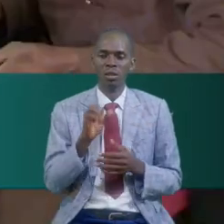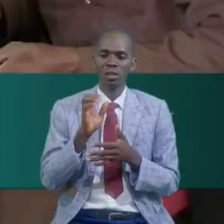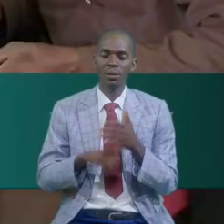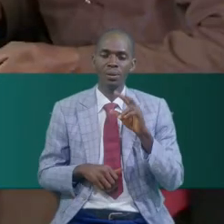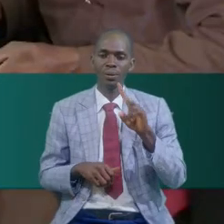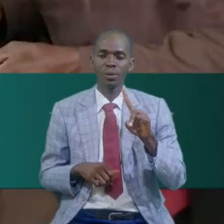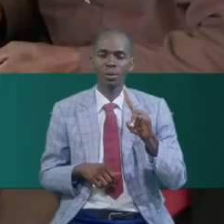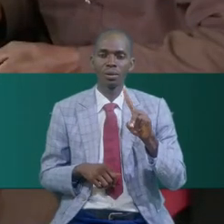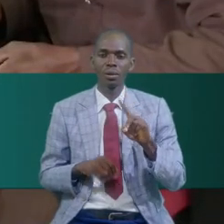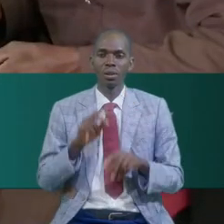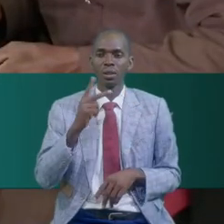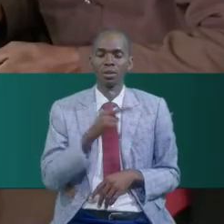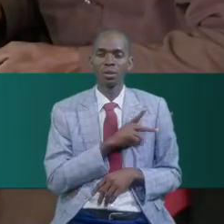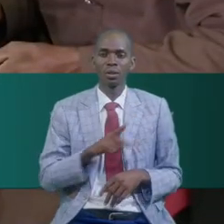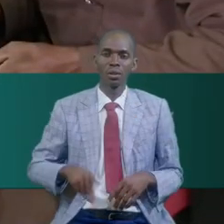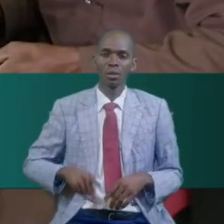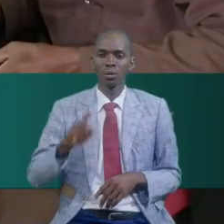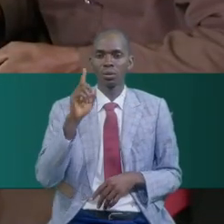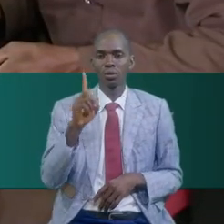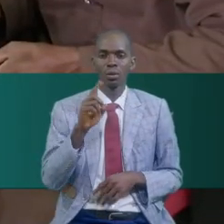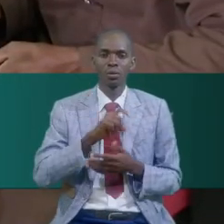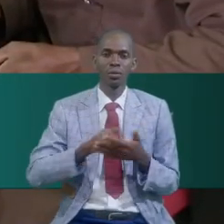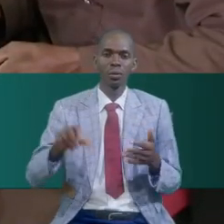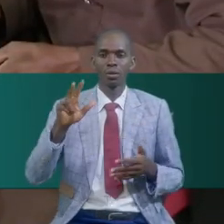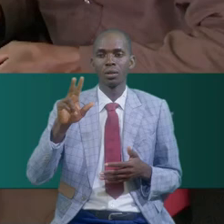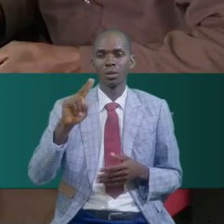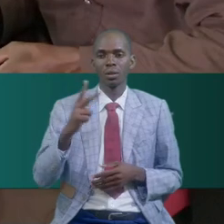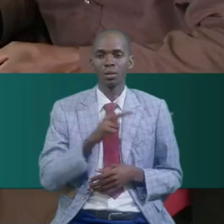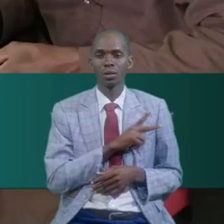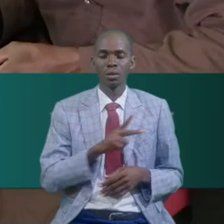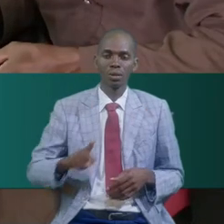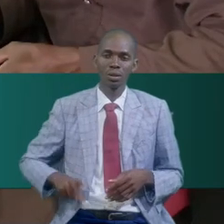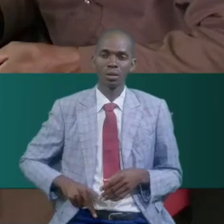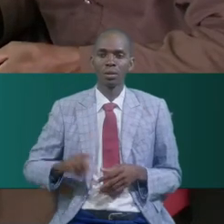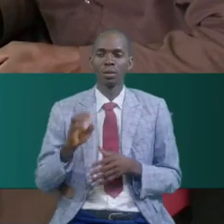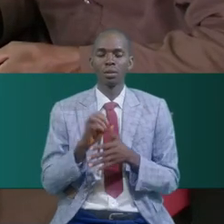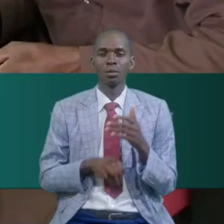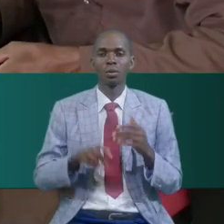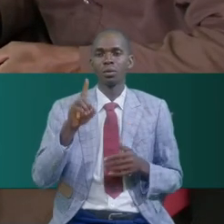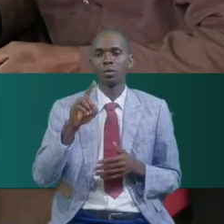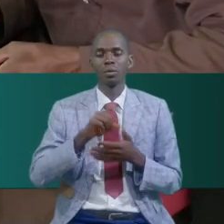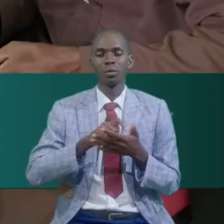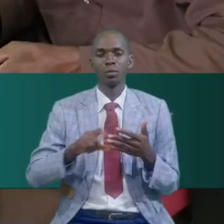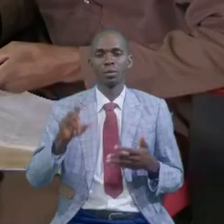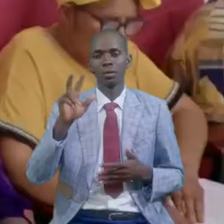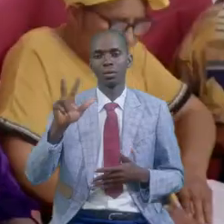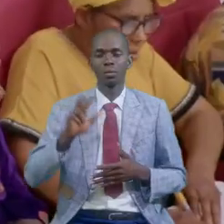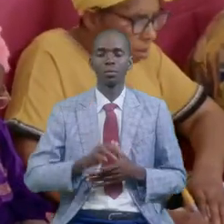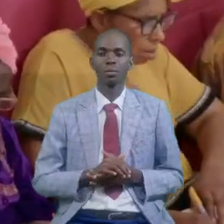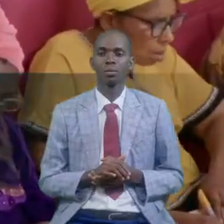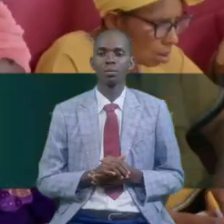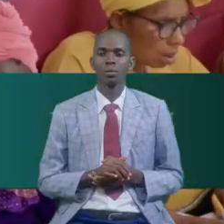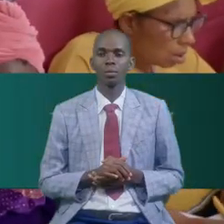1, and I'm reading from verse 3. 2 Kings chapter 1. Reading from